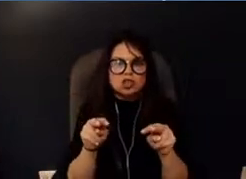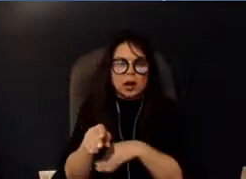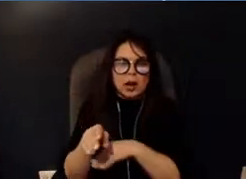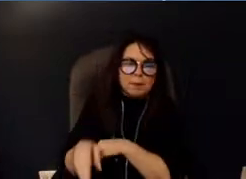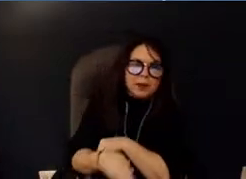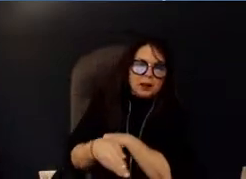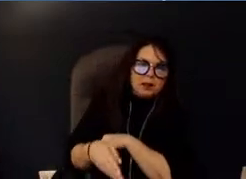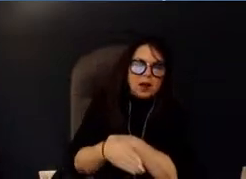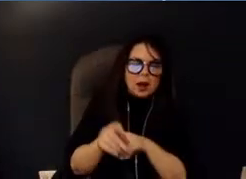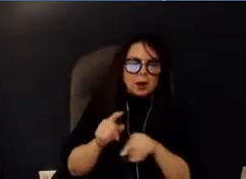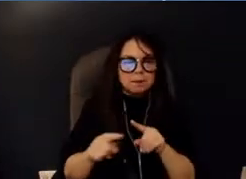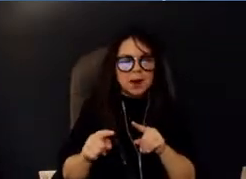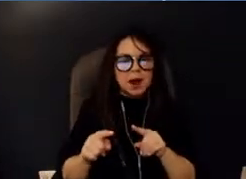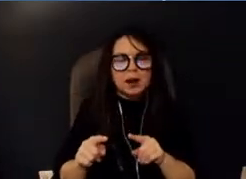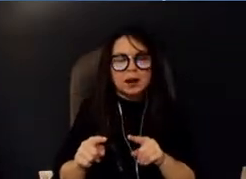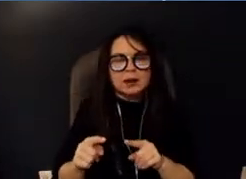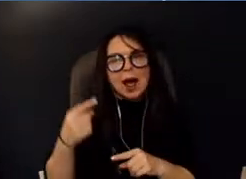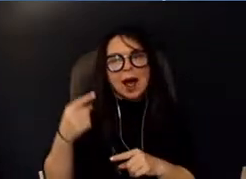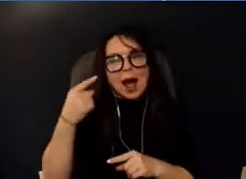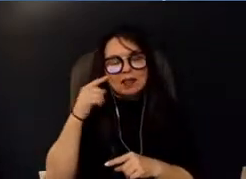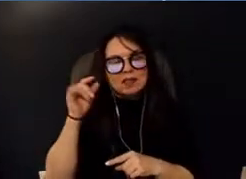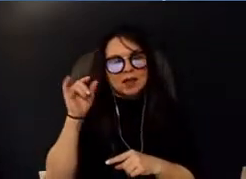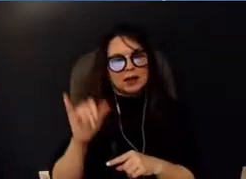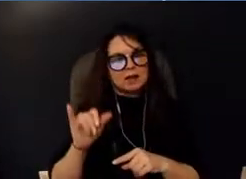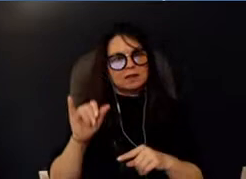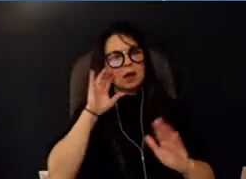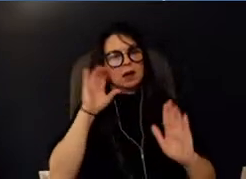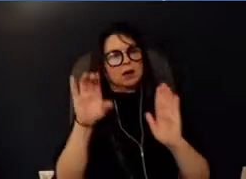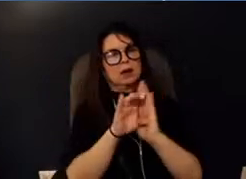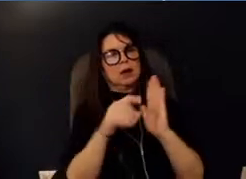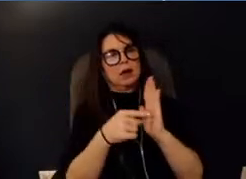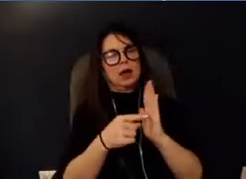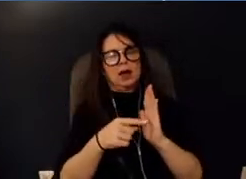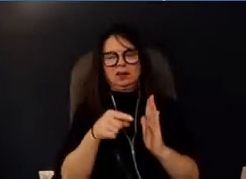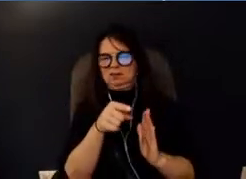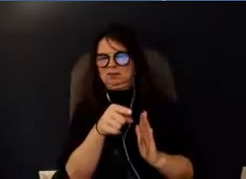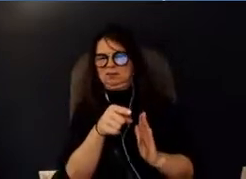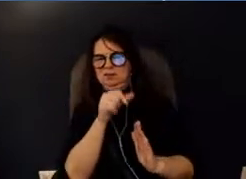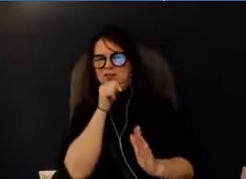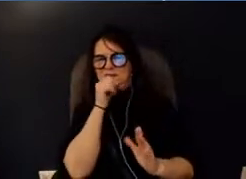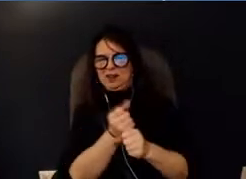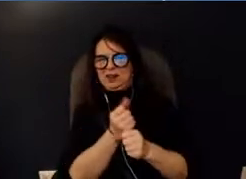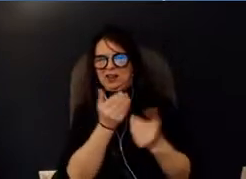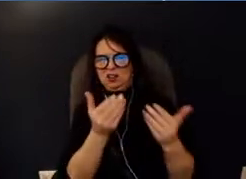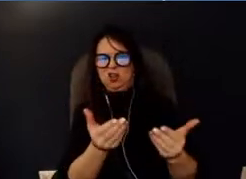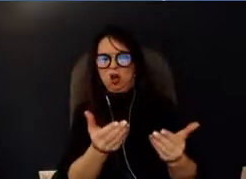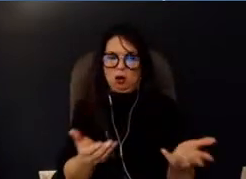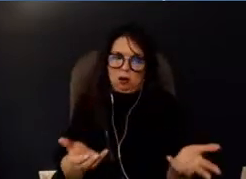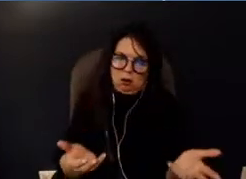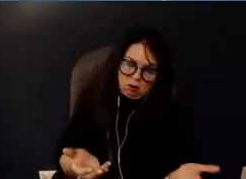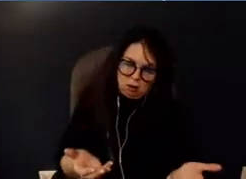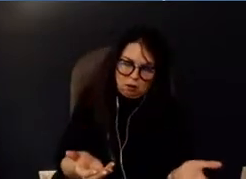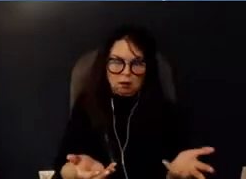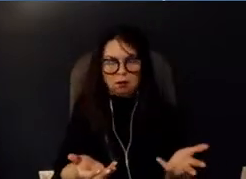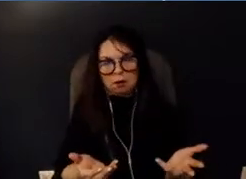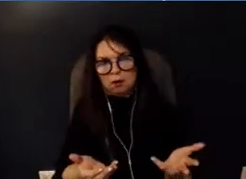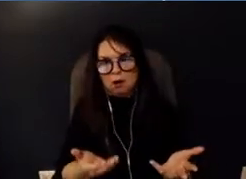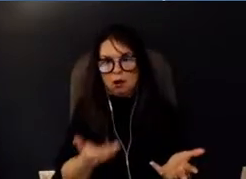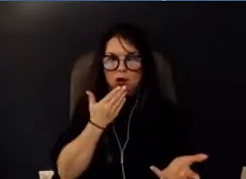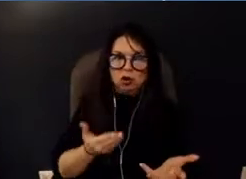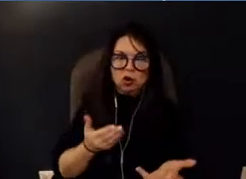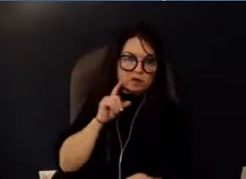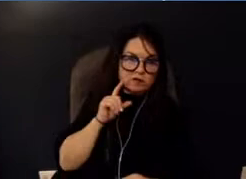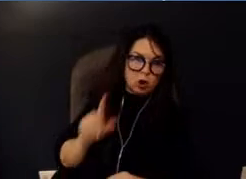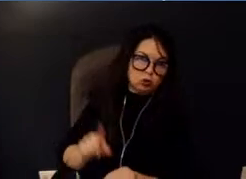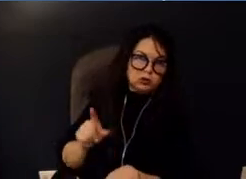doesn't get along is, you know, it makes for good newspapers, but it's not really the truth. The truth is that there are